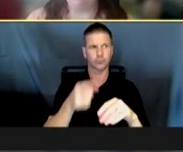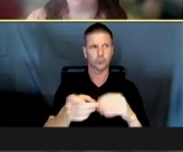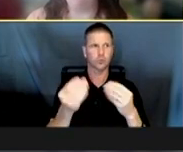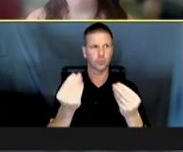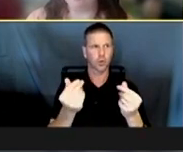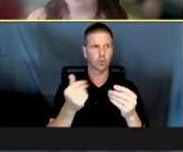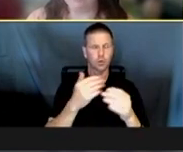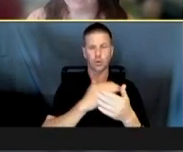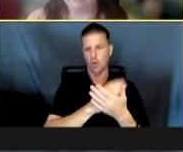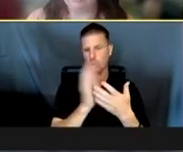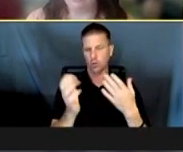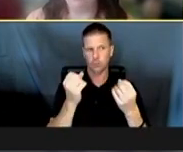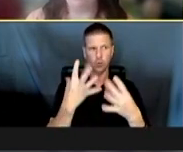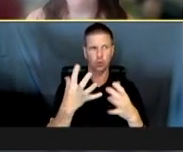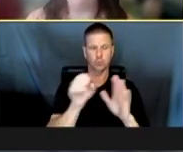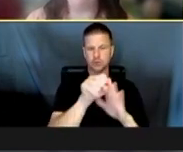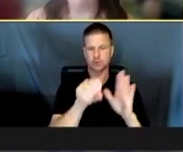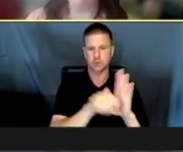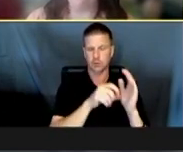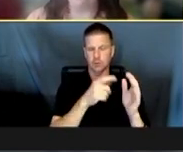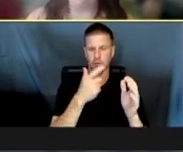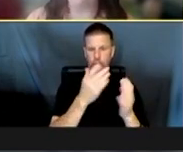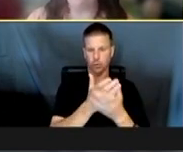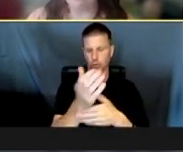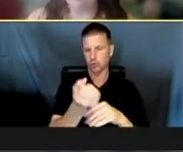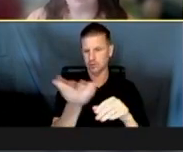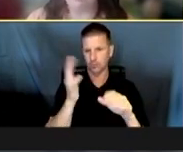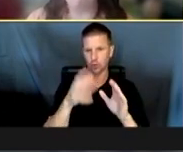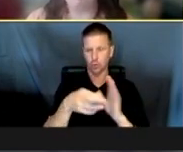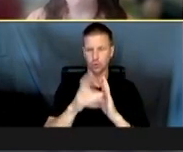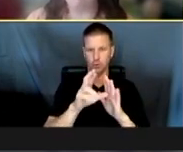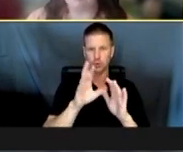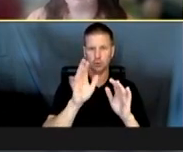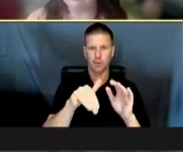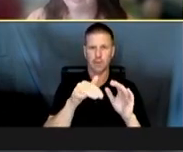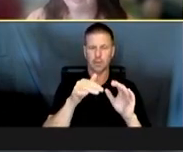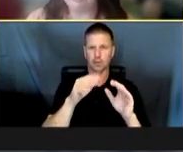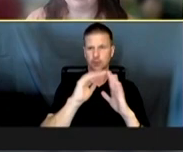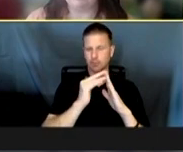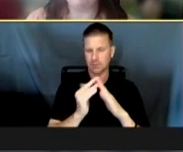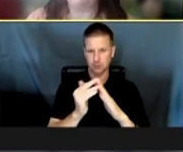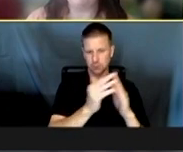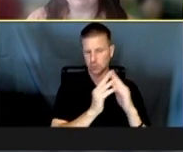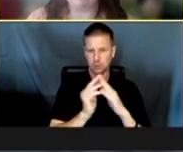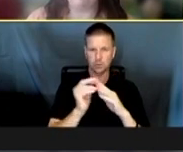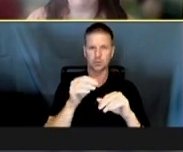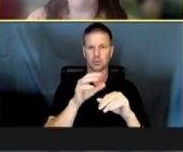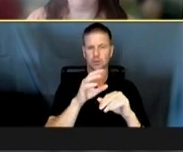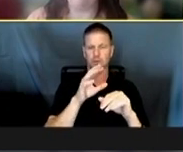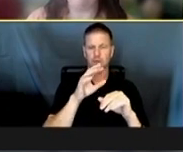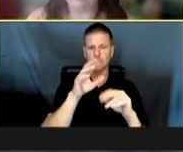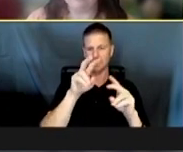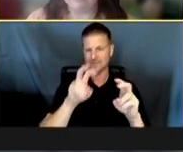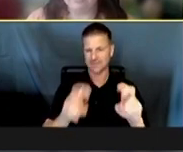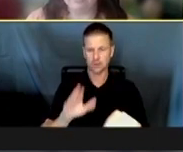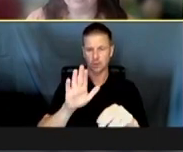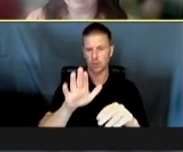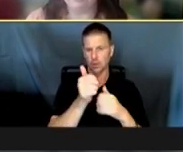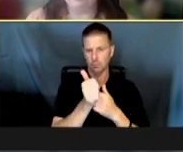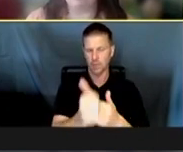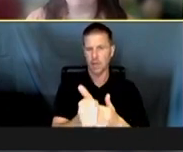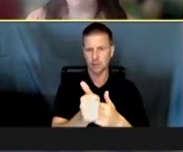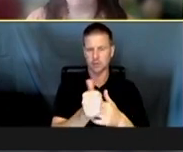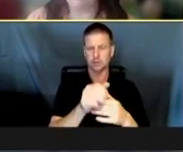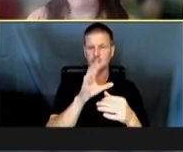properties across multiple states went through several reviews by municipalities in assessing their compliance.